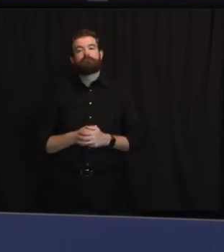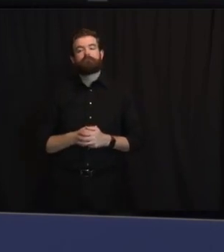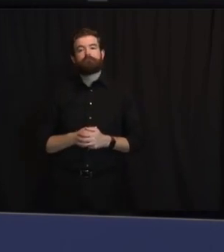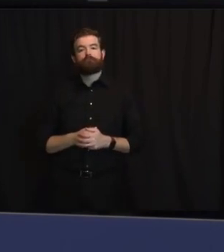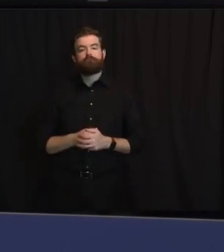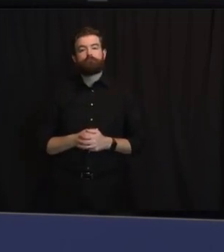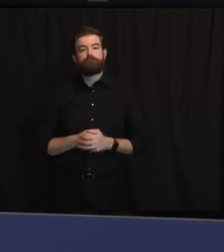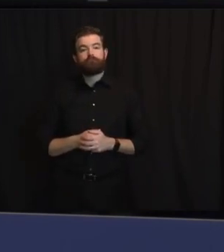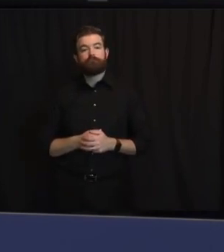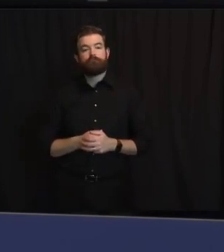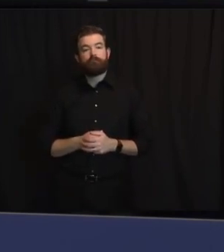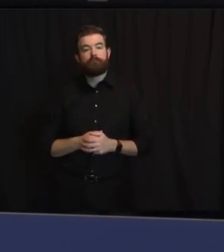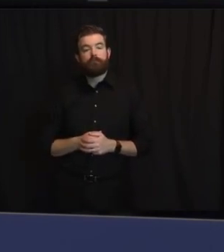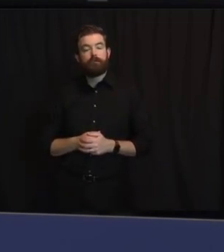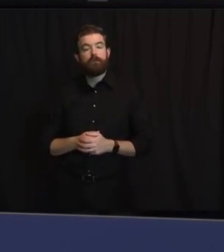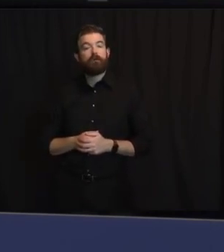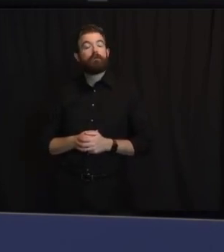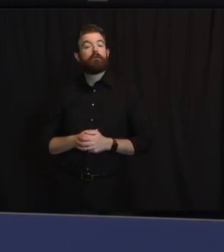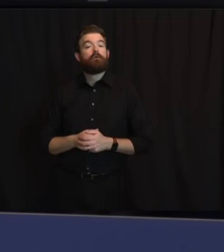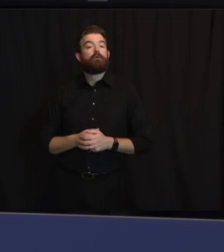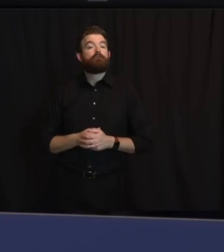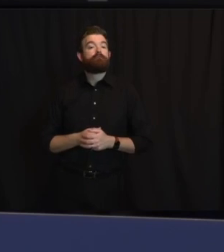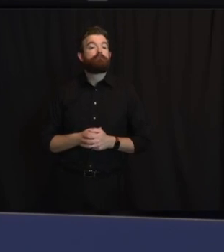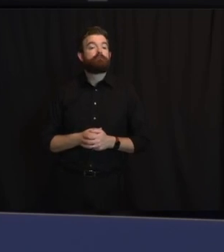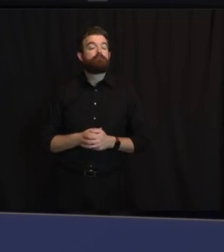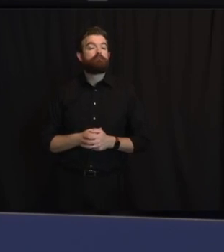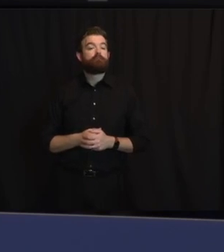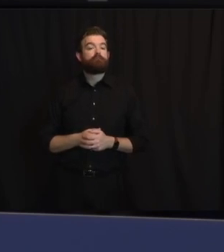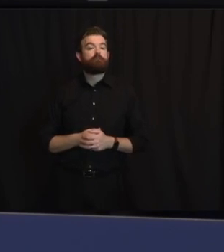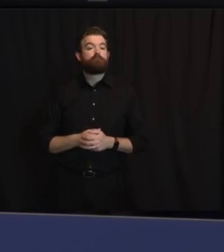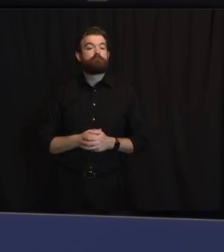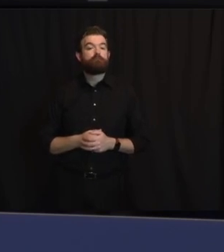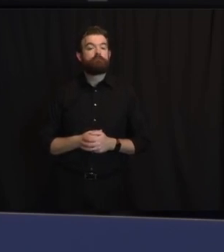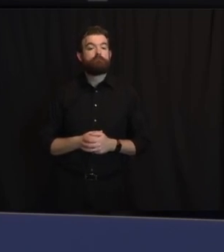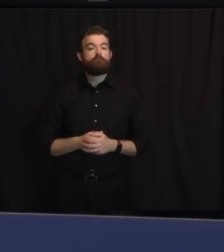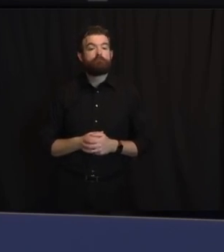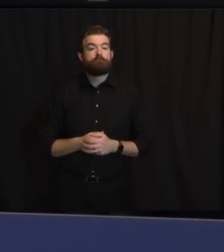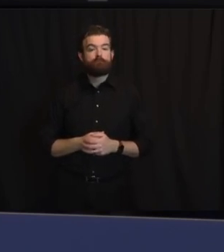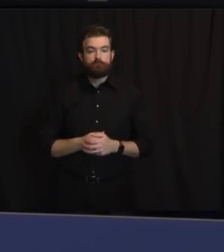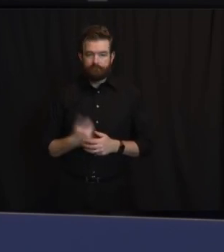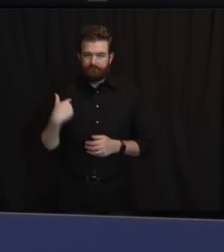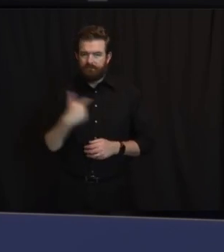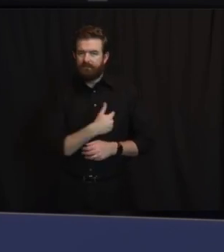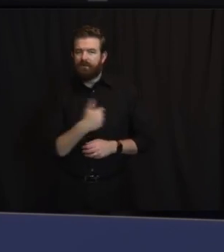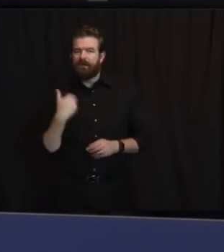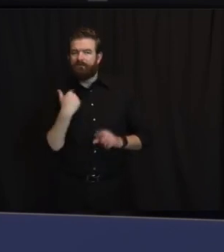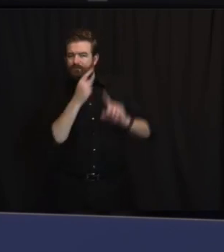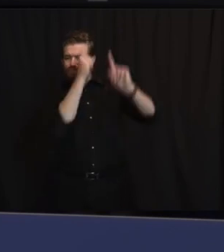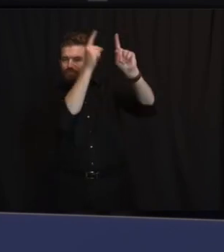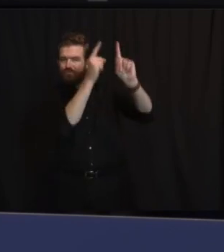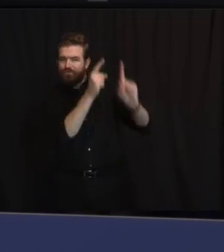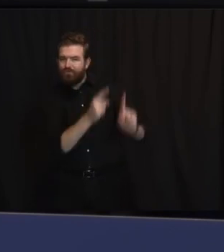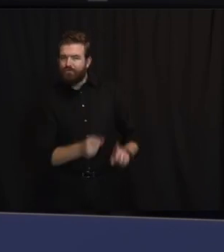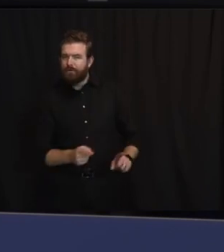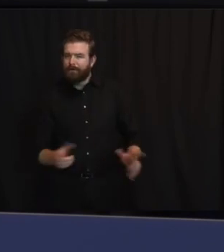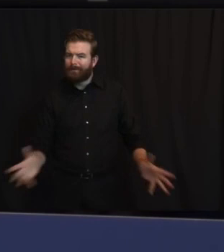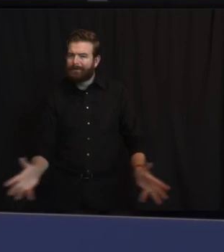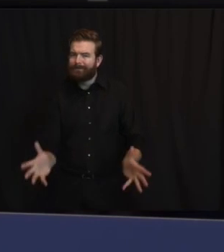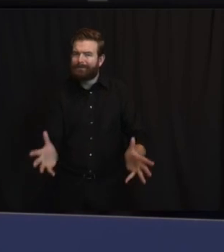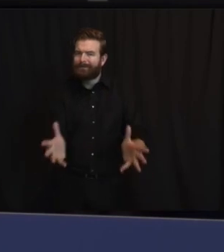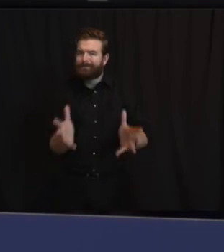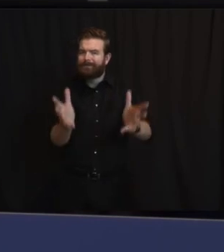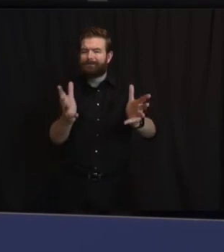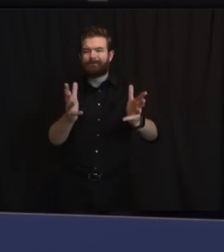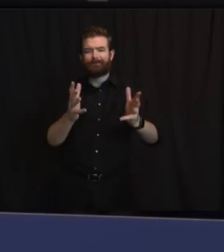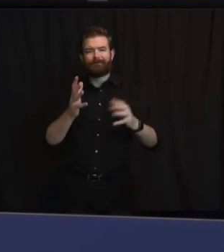As you remember, we had we had specific initiatives aimed at increasing vaccination rates for this population. So